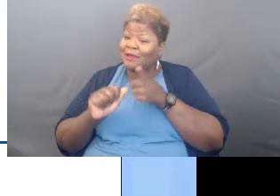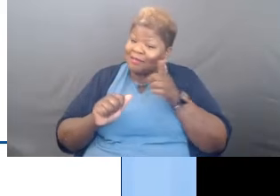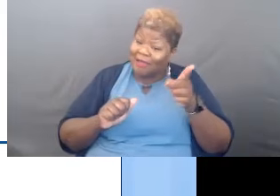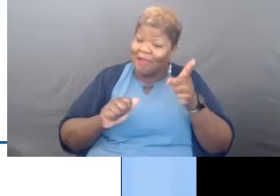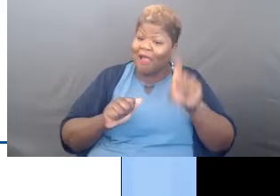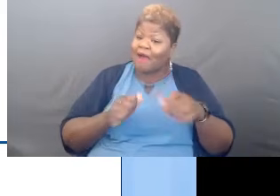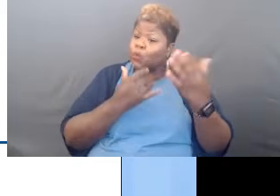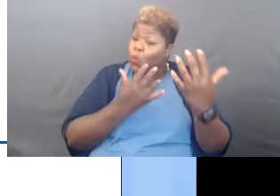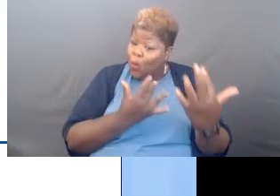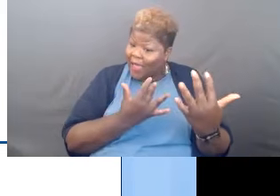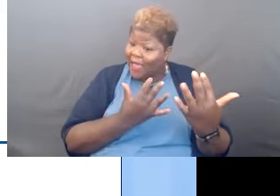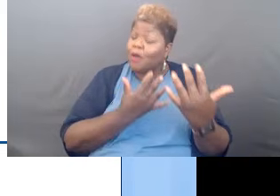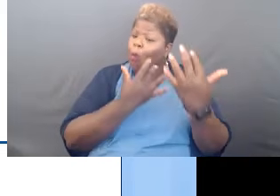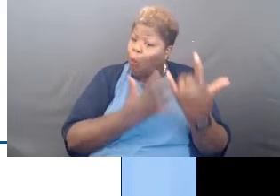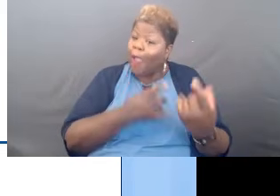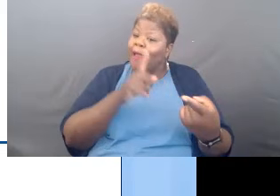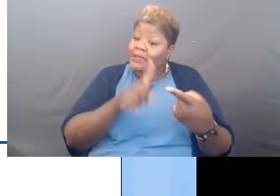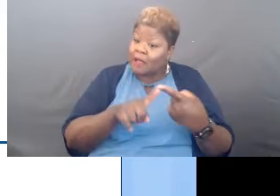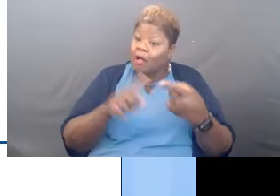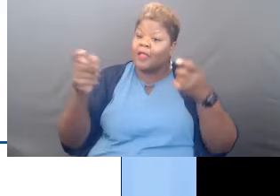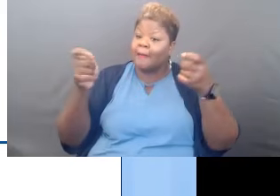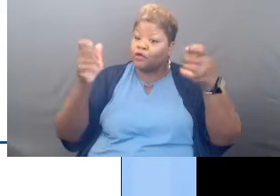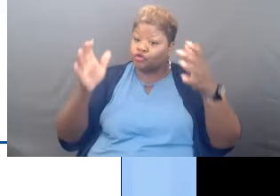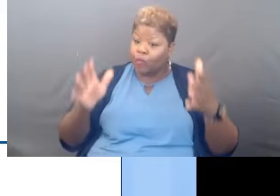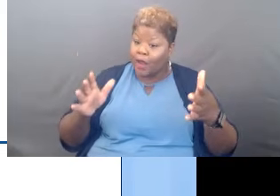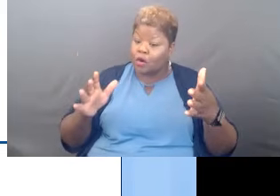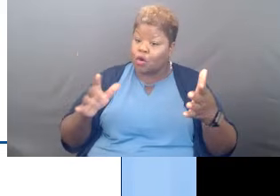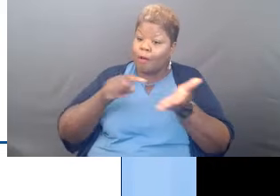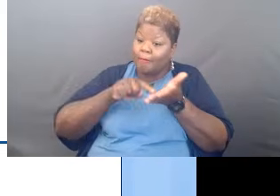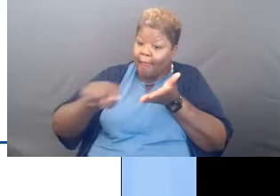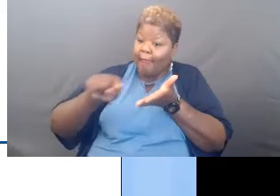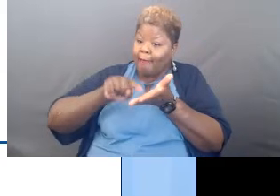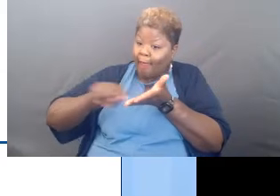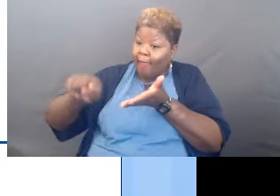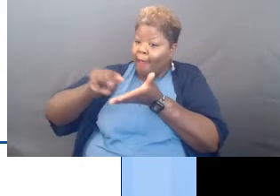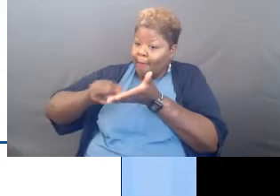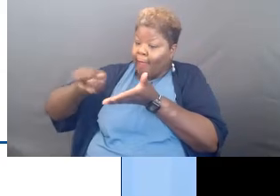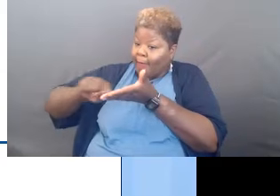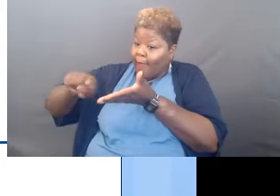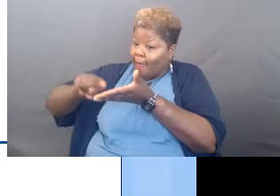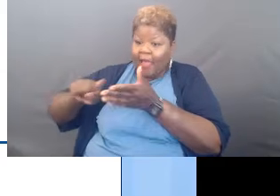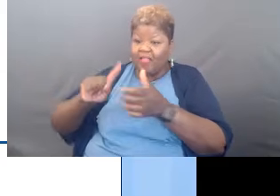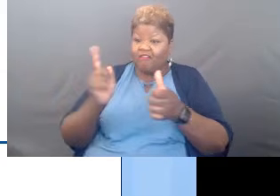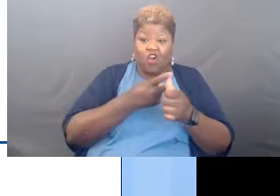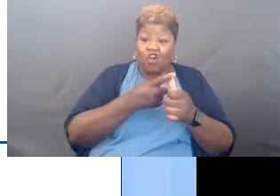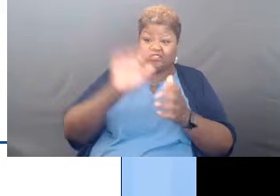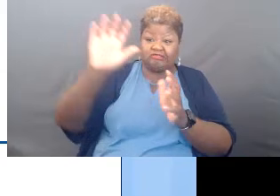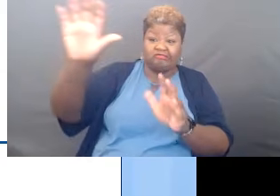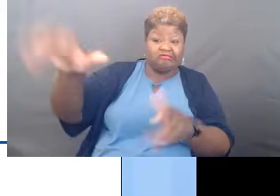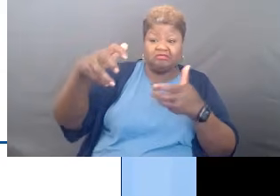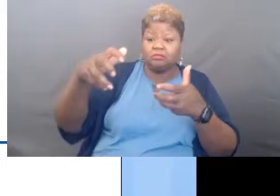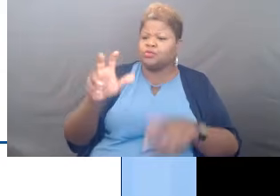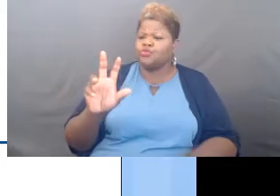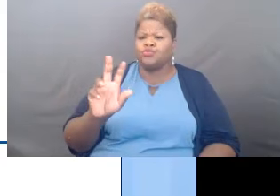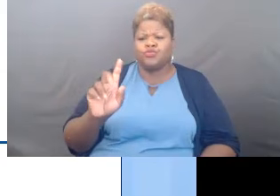wait until the administrator pays for other things. They don't get the first bite at the apple,